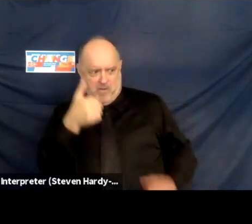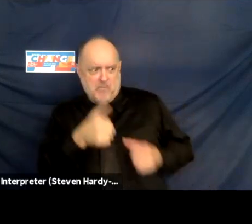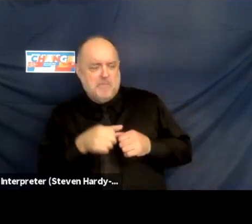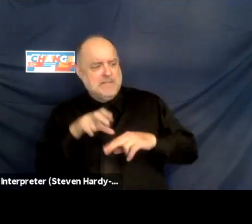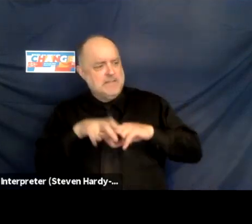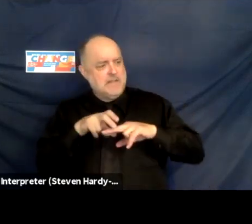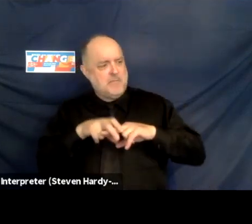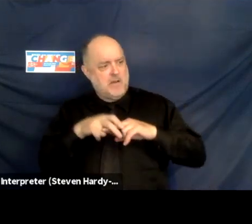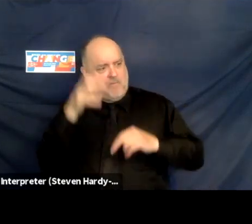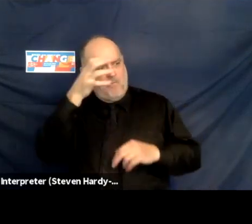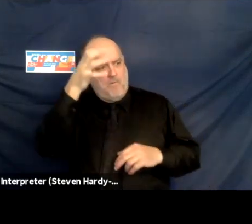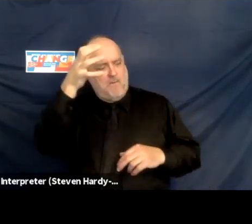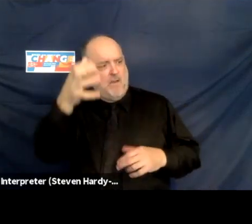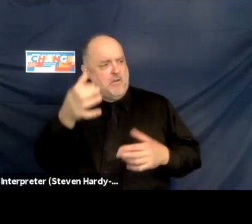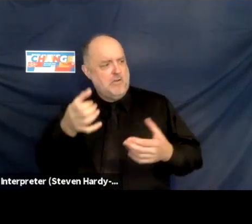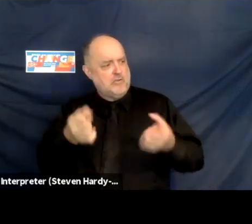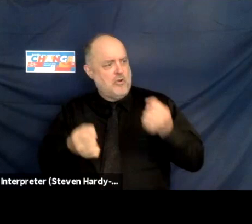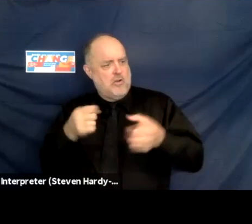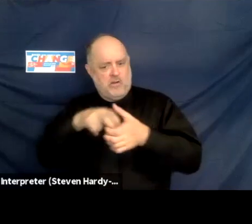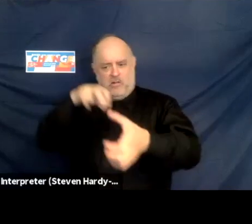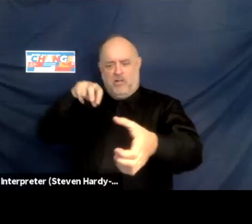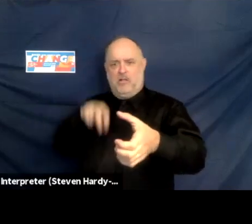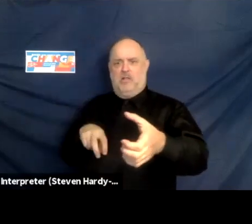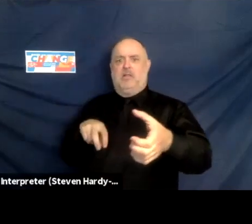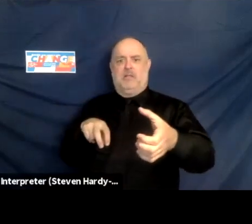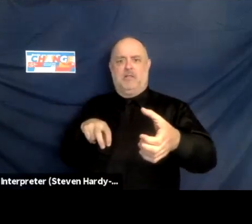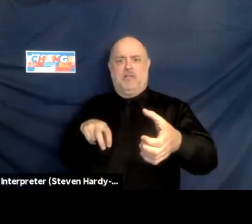I fell out playing with my sister on the door handle. And